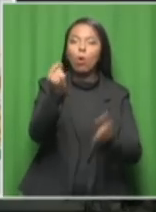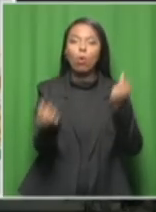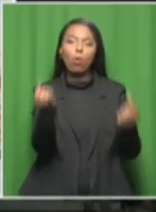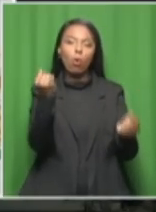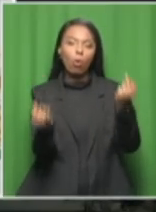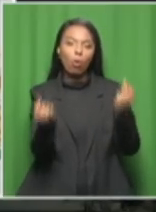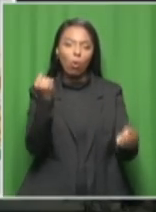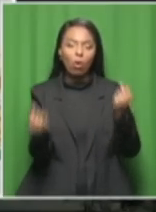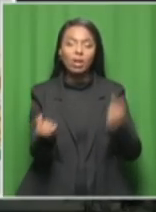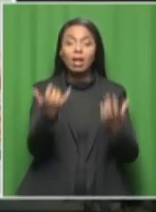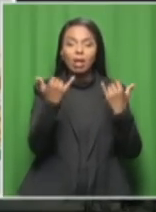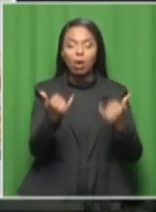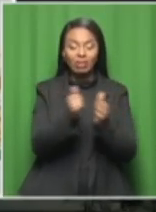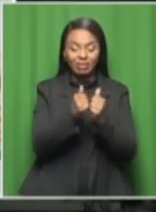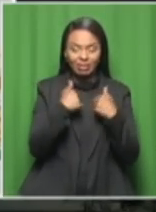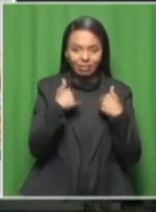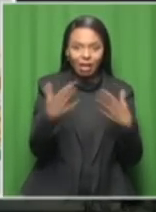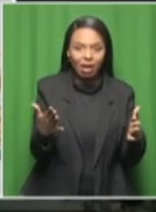started 47